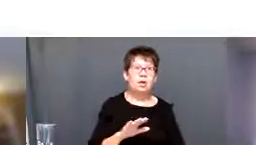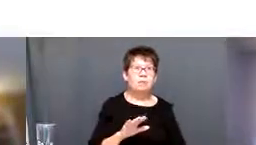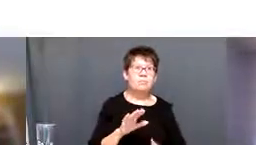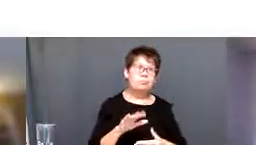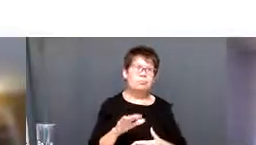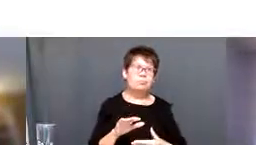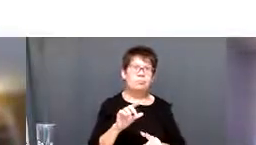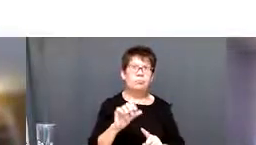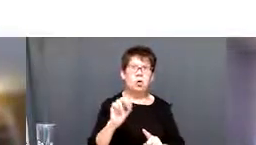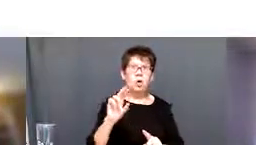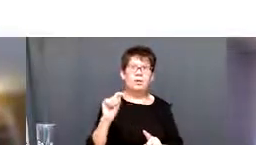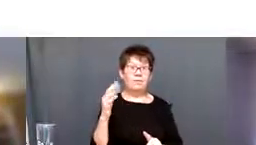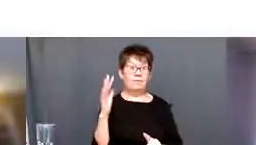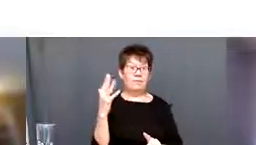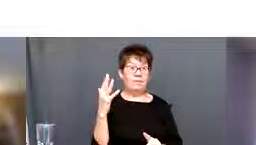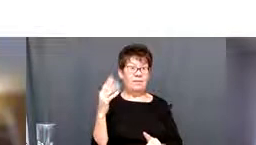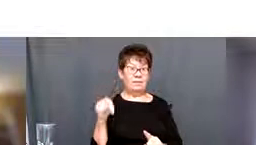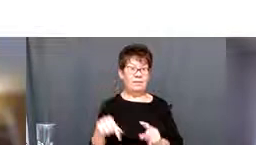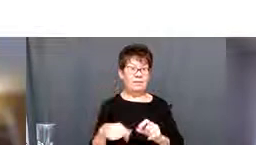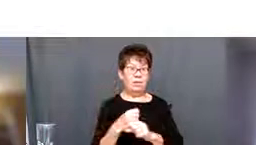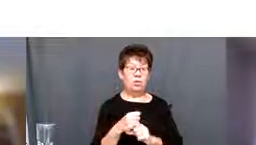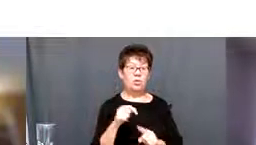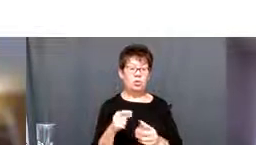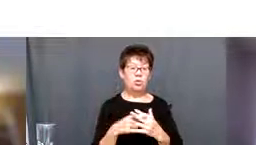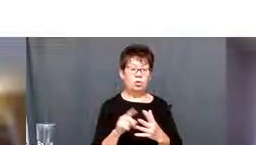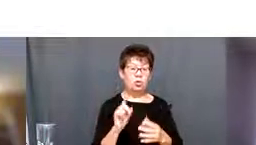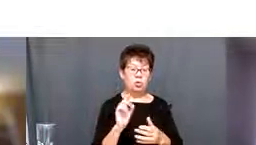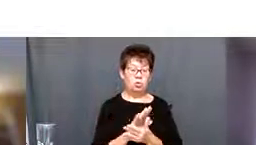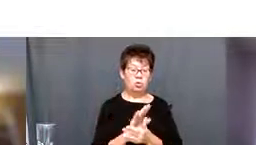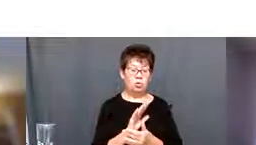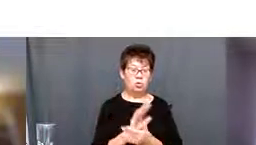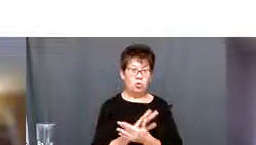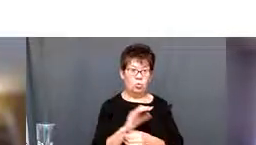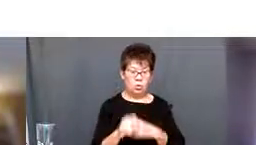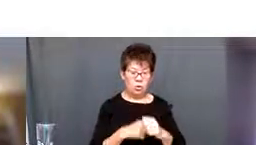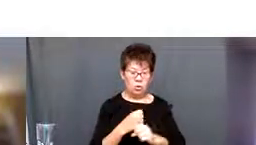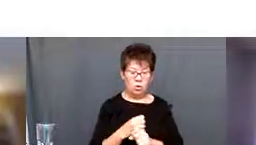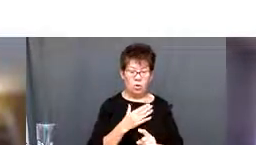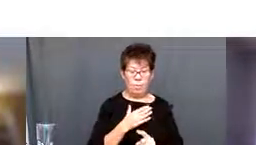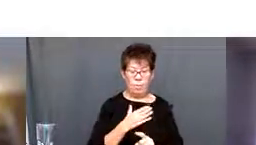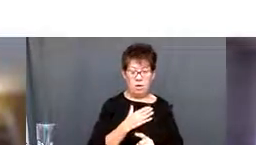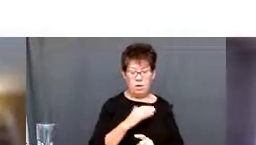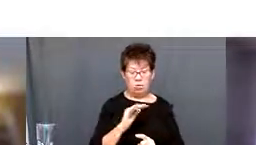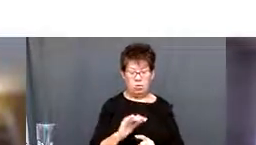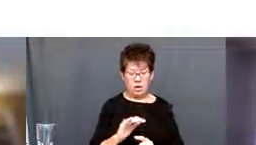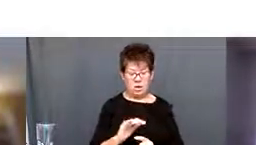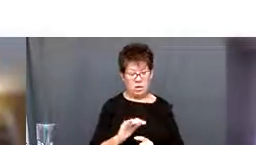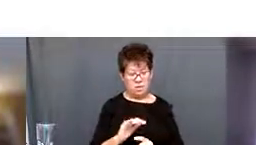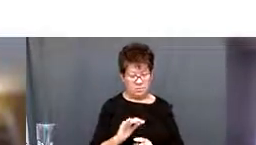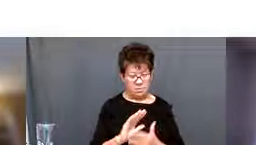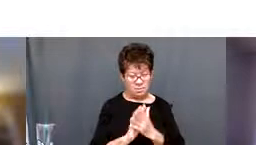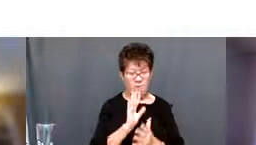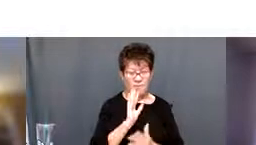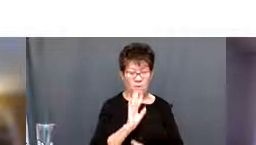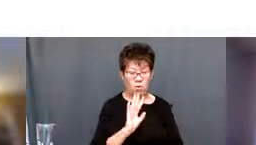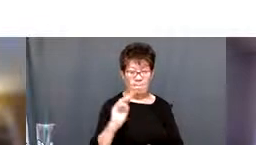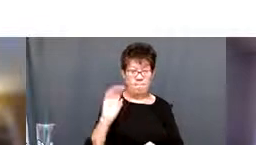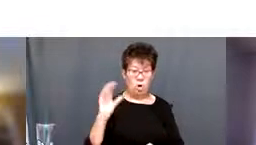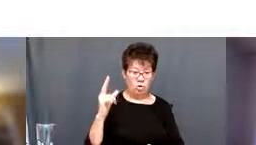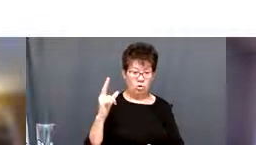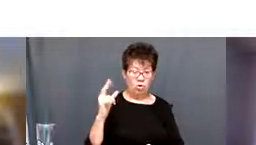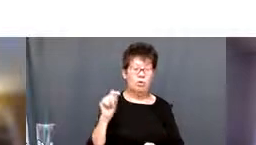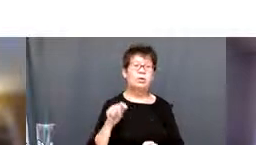August 5th this year. So that would be the start of the school year. So even though my child would have turned the 4 in March, she